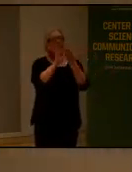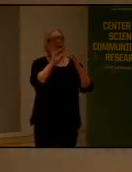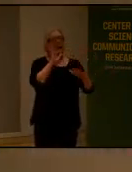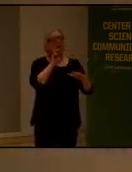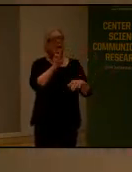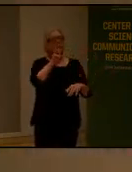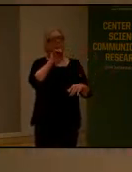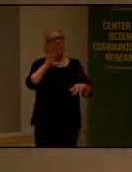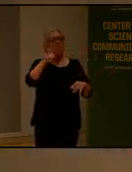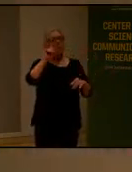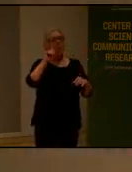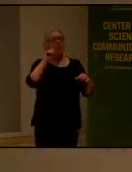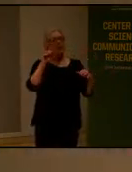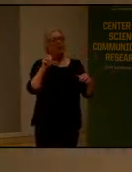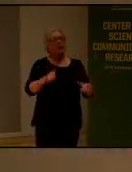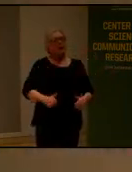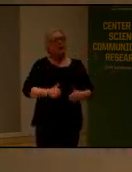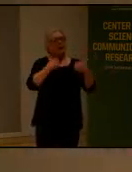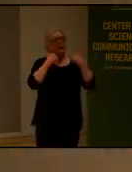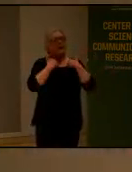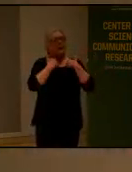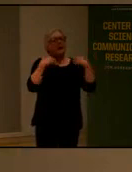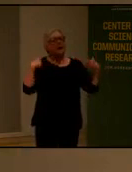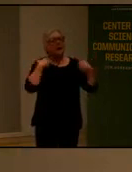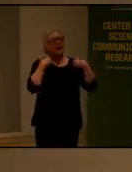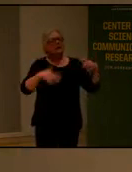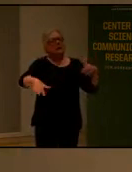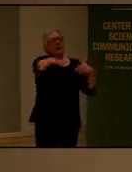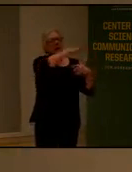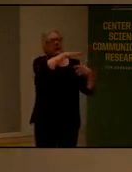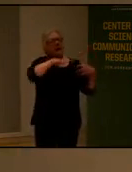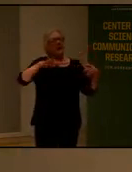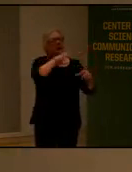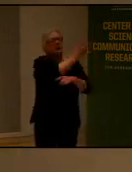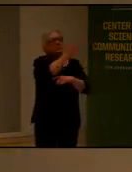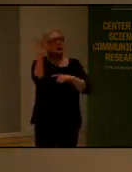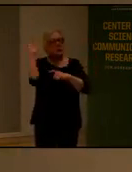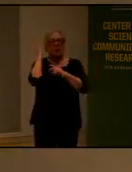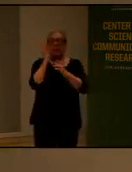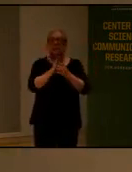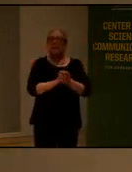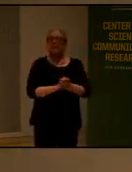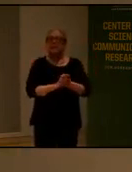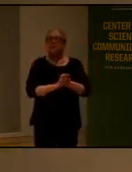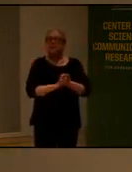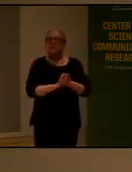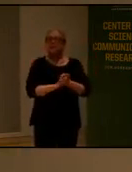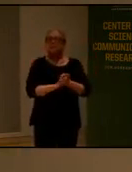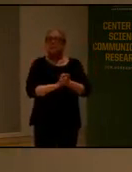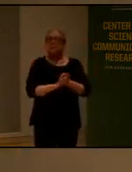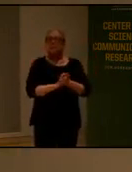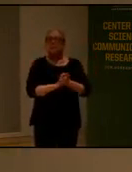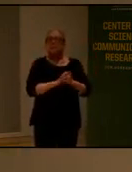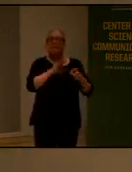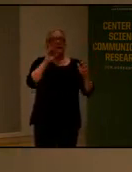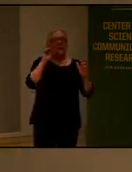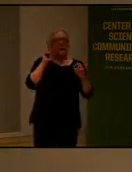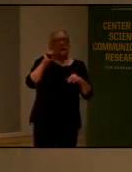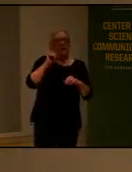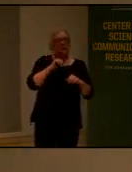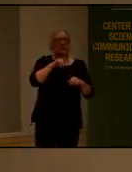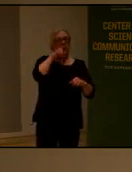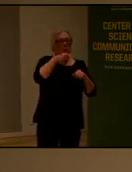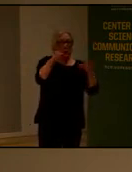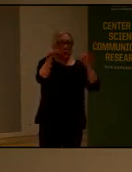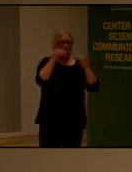risk of transmission from animals to humans for the next pandemic. I think that can be, it's hard to wrap their mind around how to tackle that,